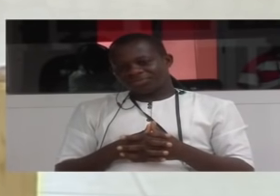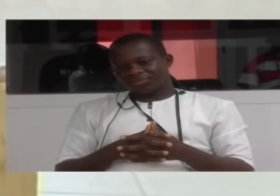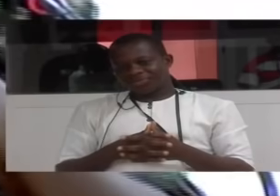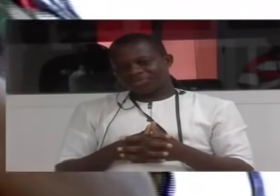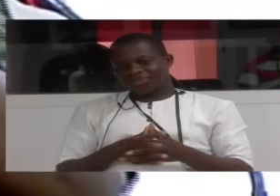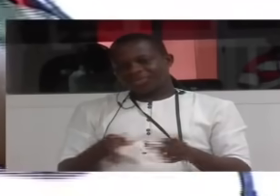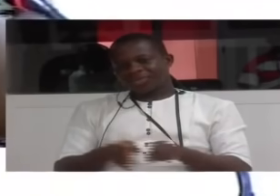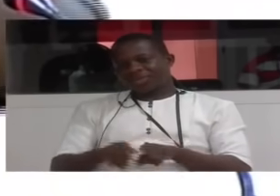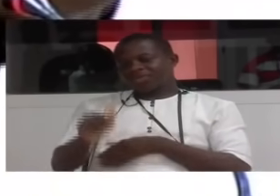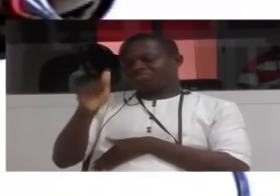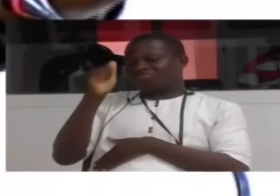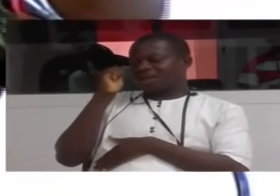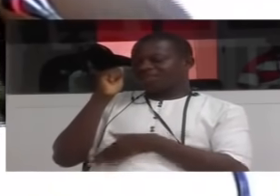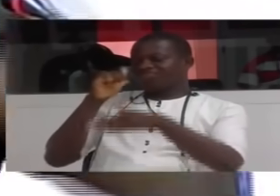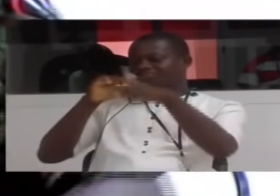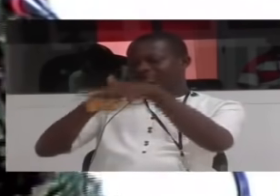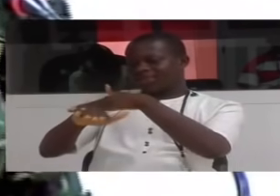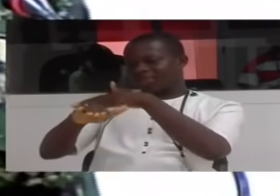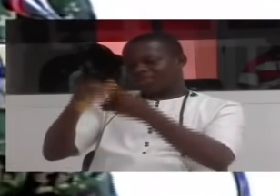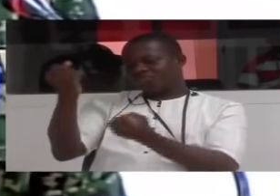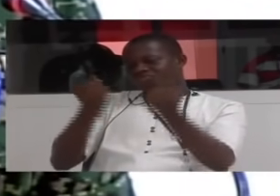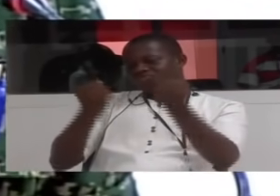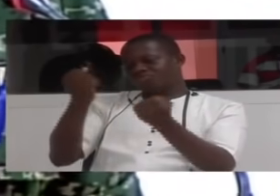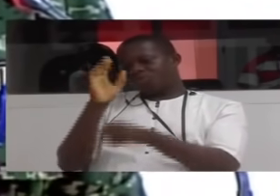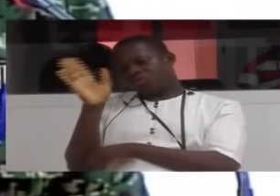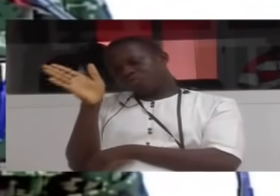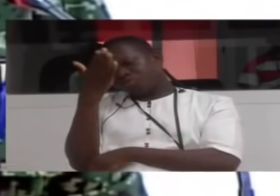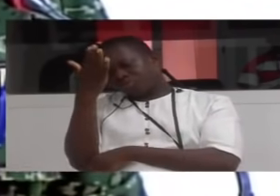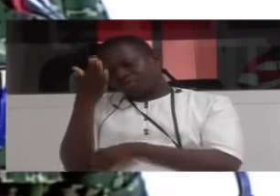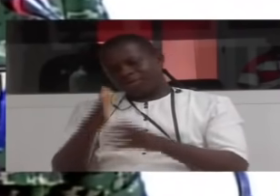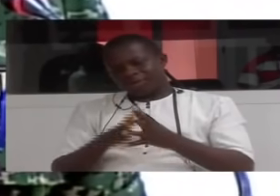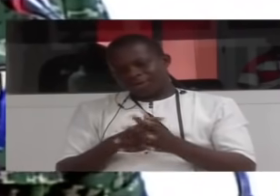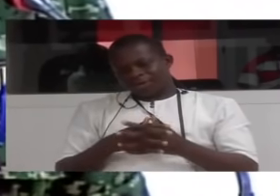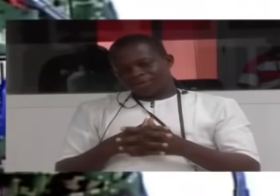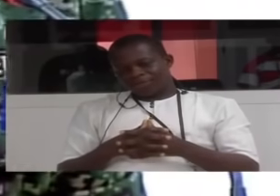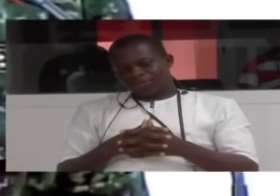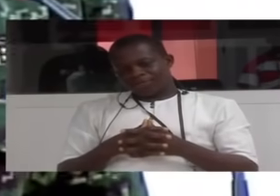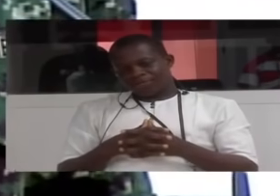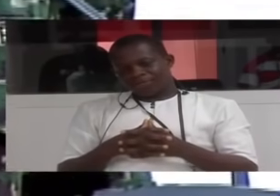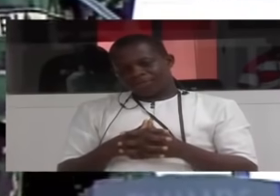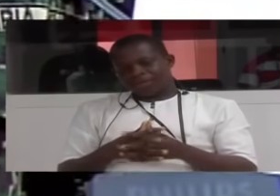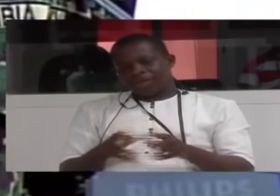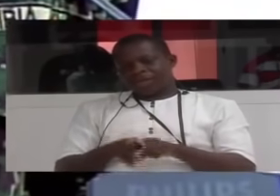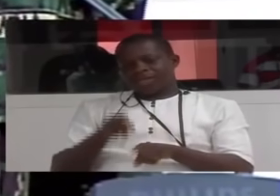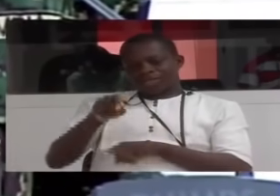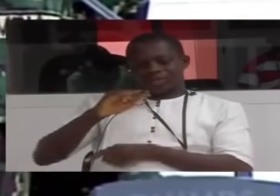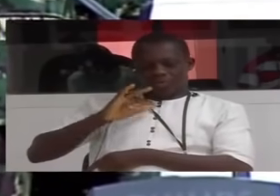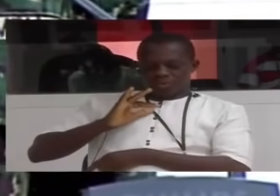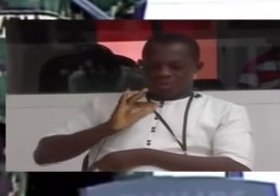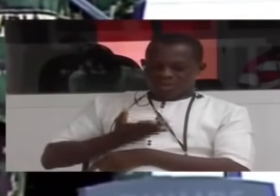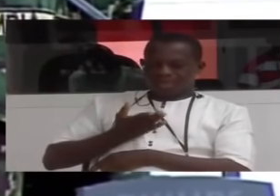stomach. Joxe gannaaw duga ci modom bi dem. He turned back and walked away. Ndaw si fofu la tedda